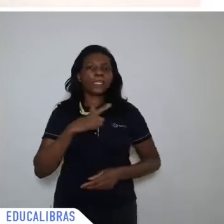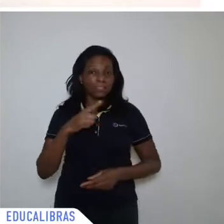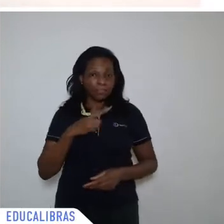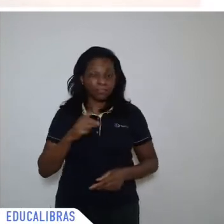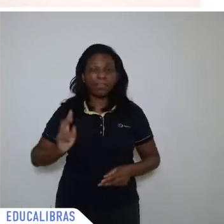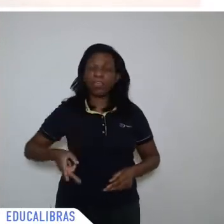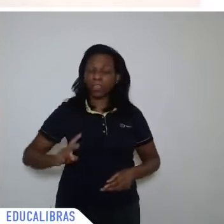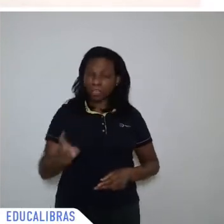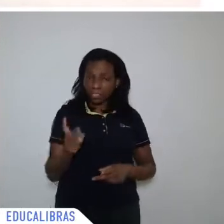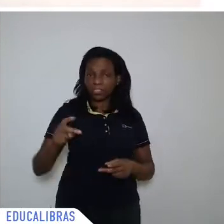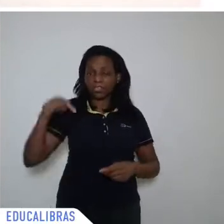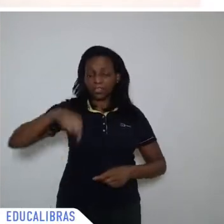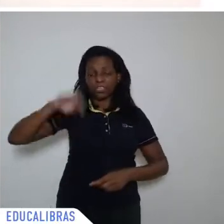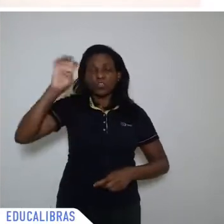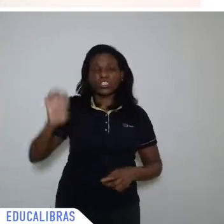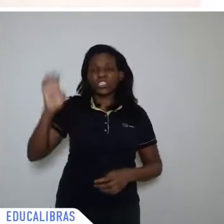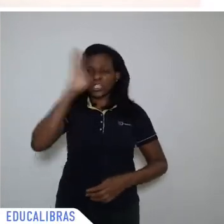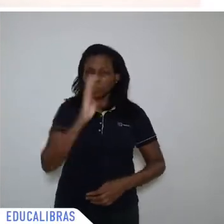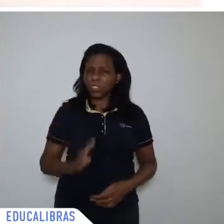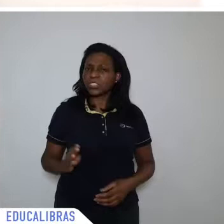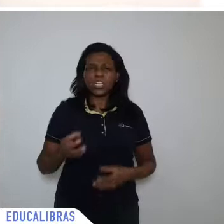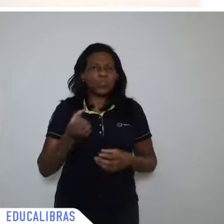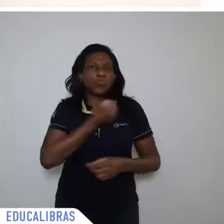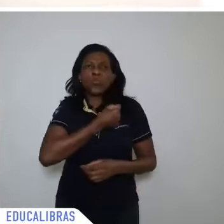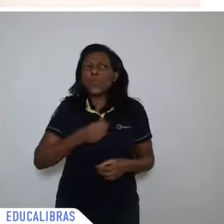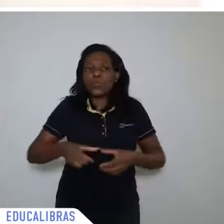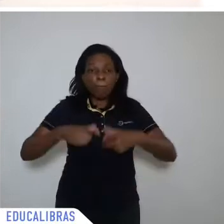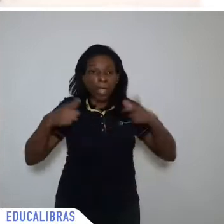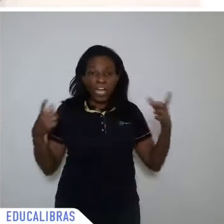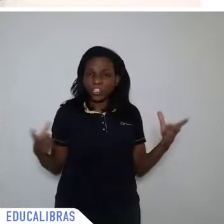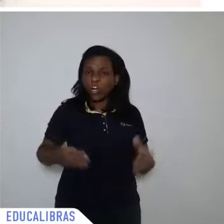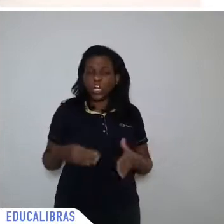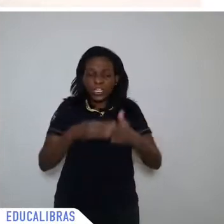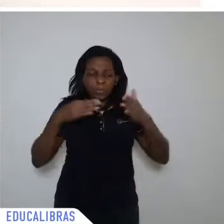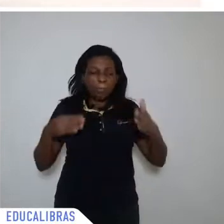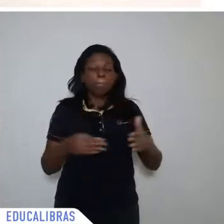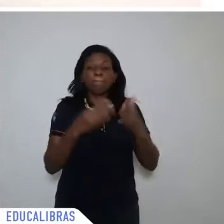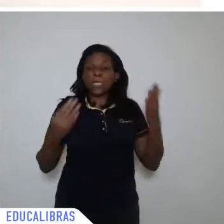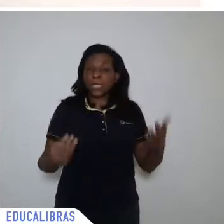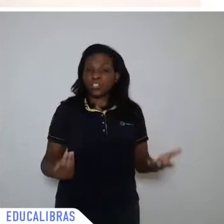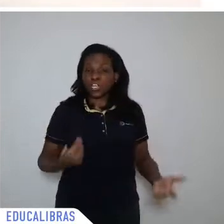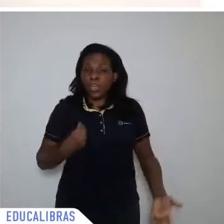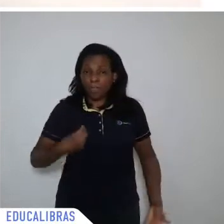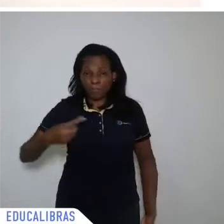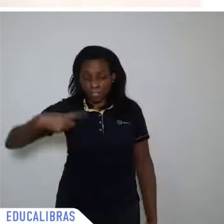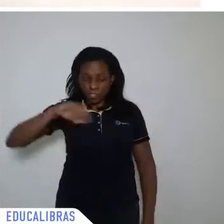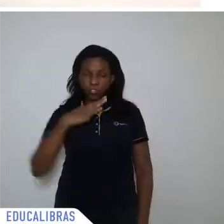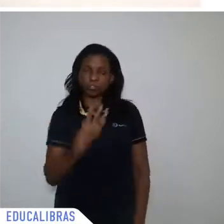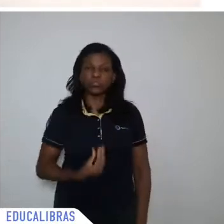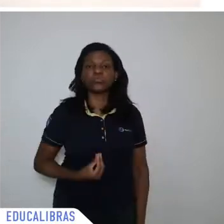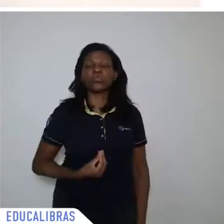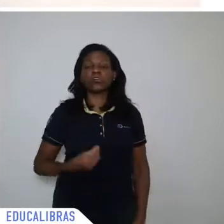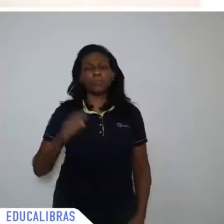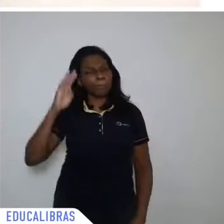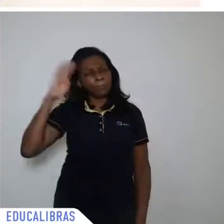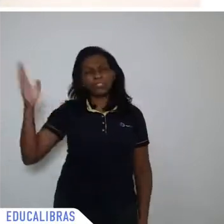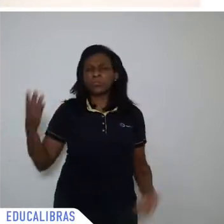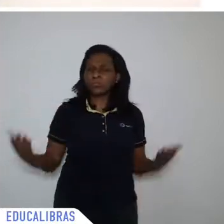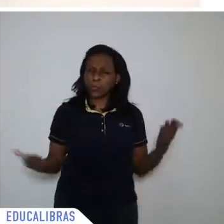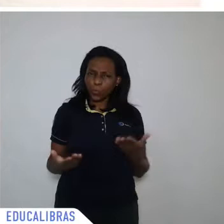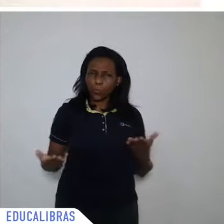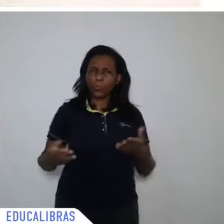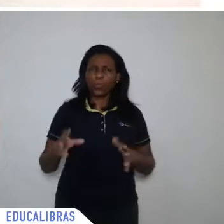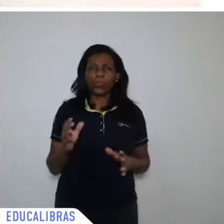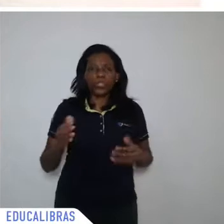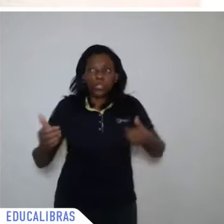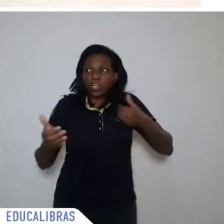see in this process a Brazilian government as one of the main violators of our